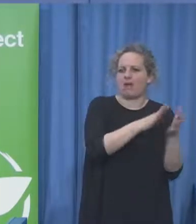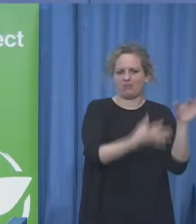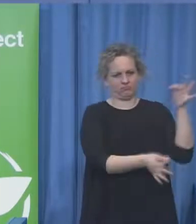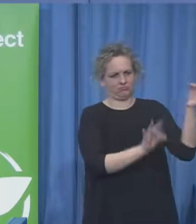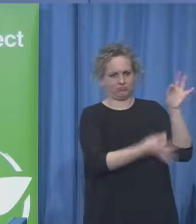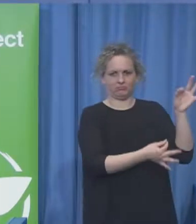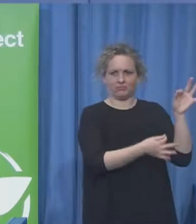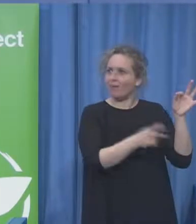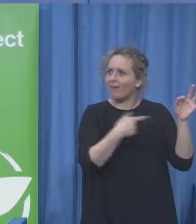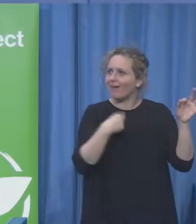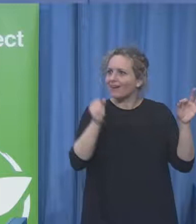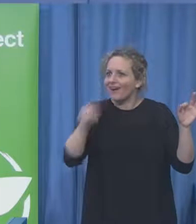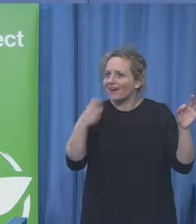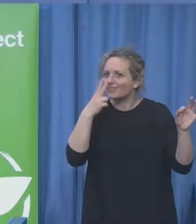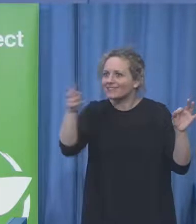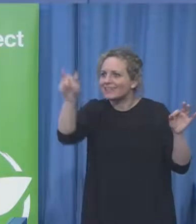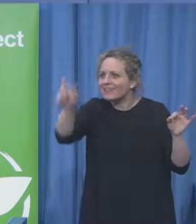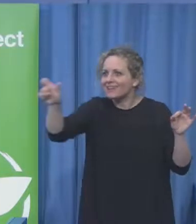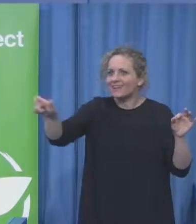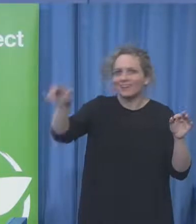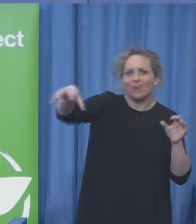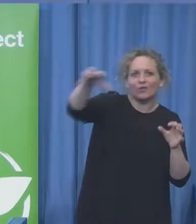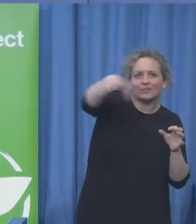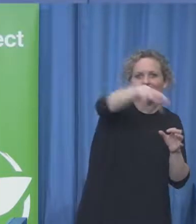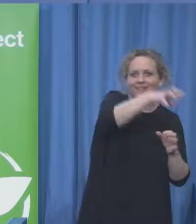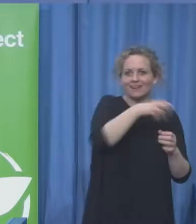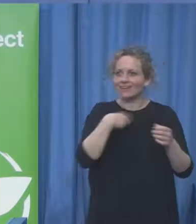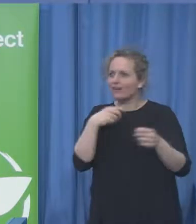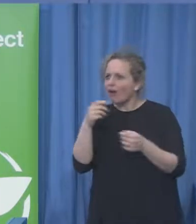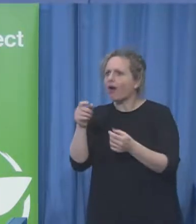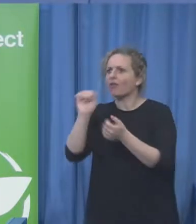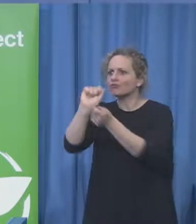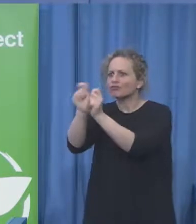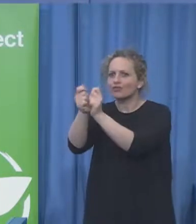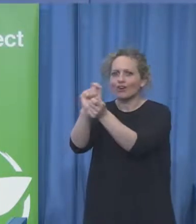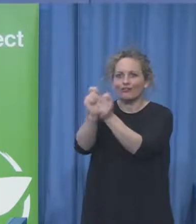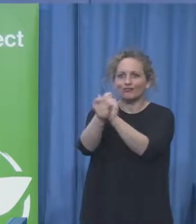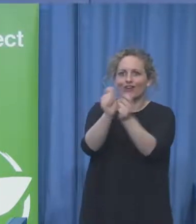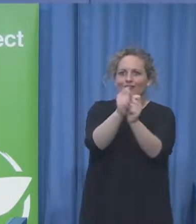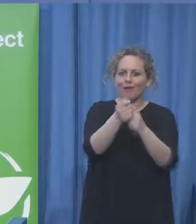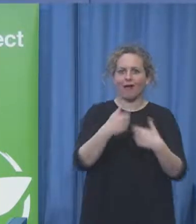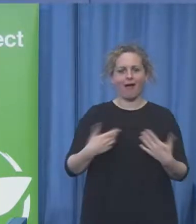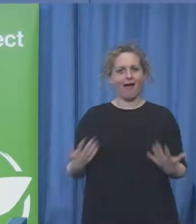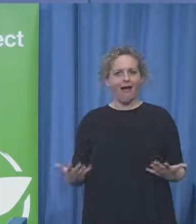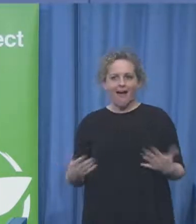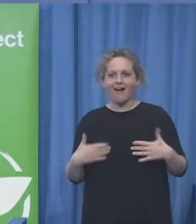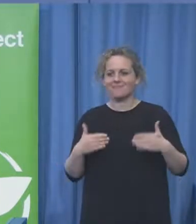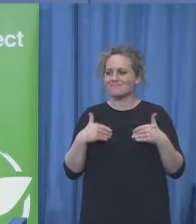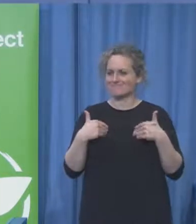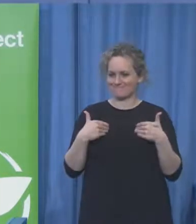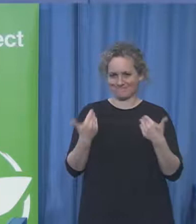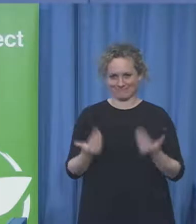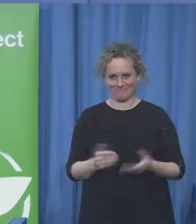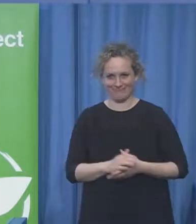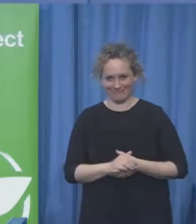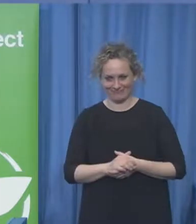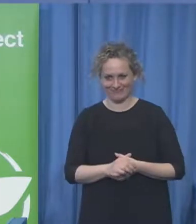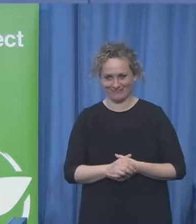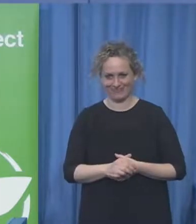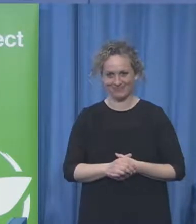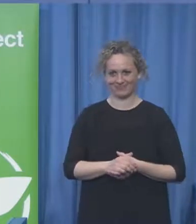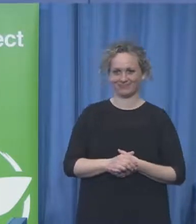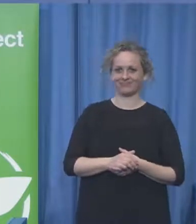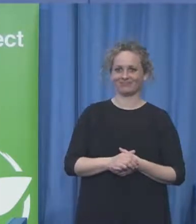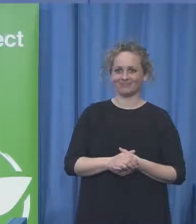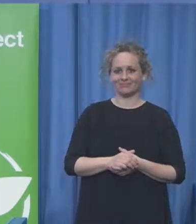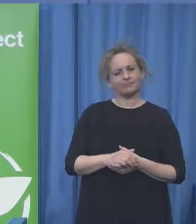or pity. You have repeatedly mentioned that the focus of all policy intervention should be the removal of barriers. We are not